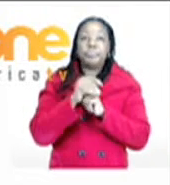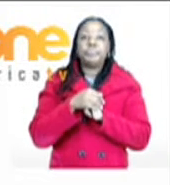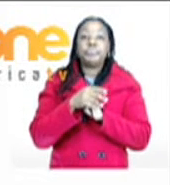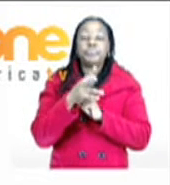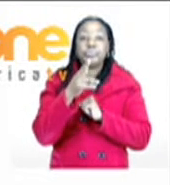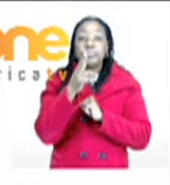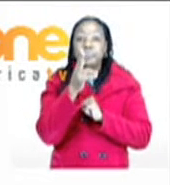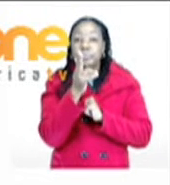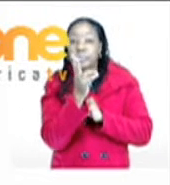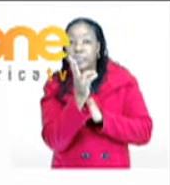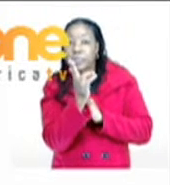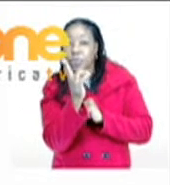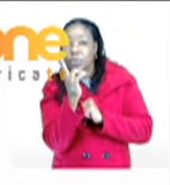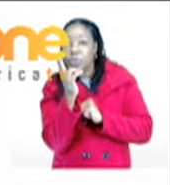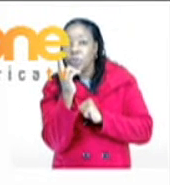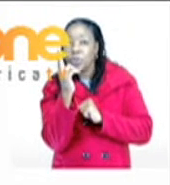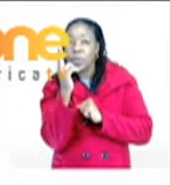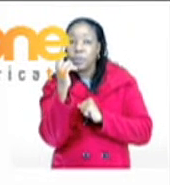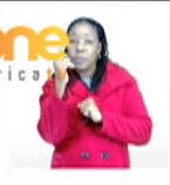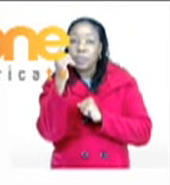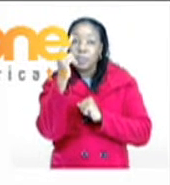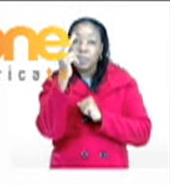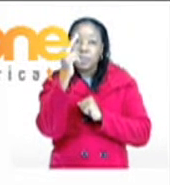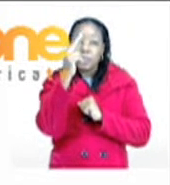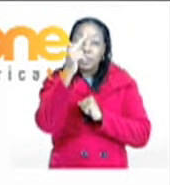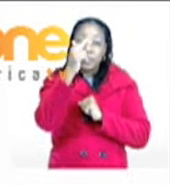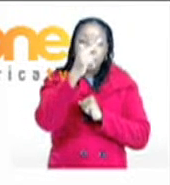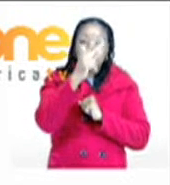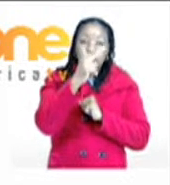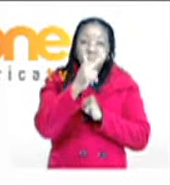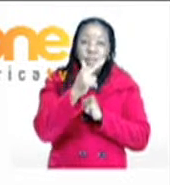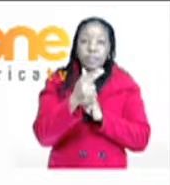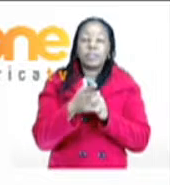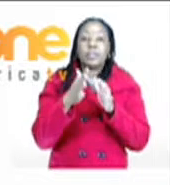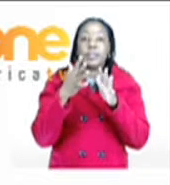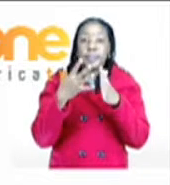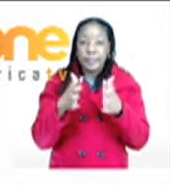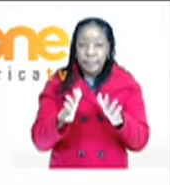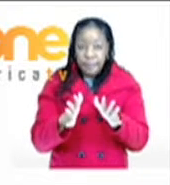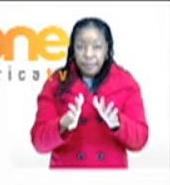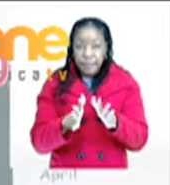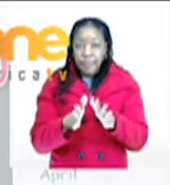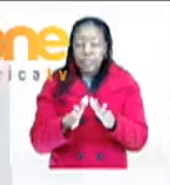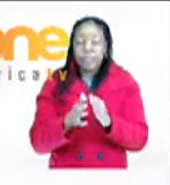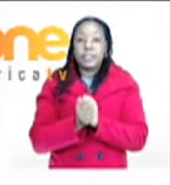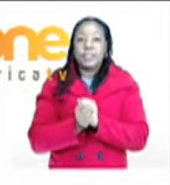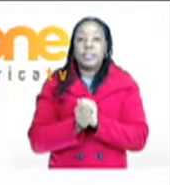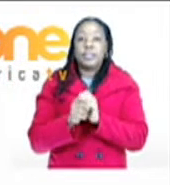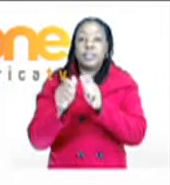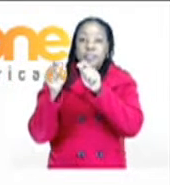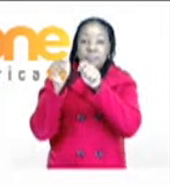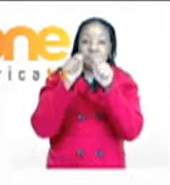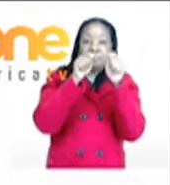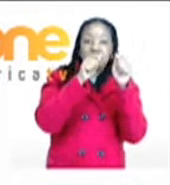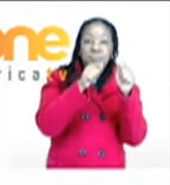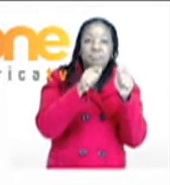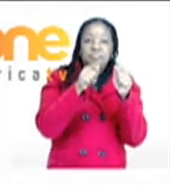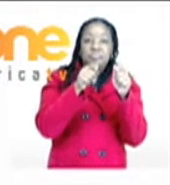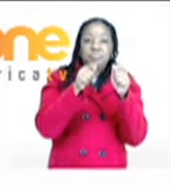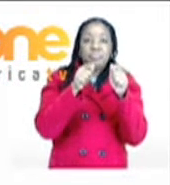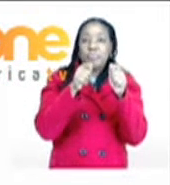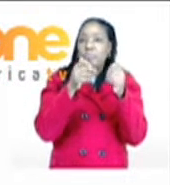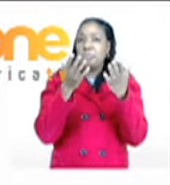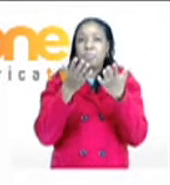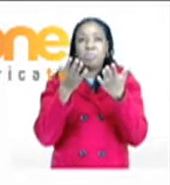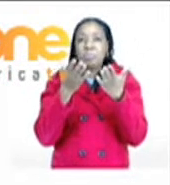dotted lines. Once you have cut it out, let's go back to page 8. And let's